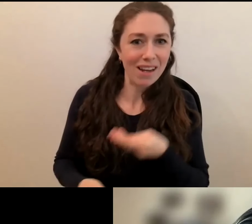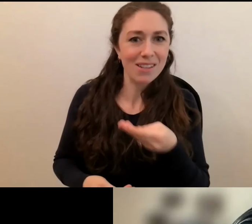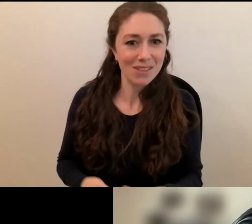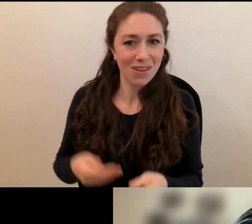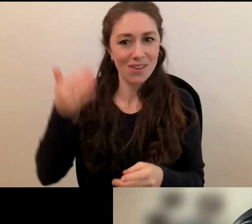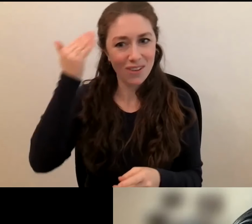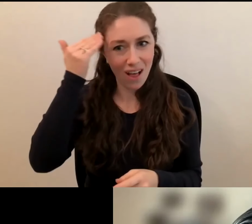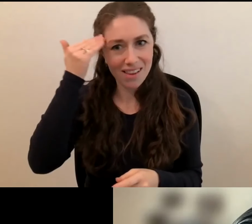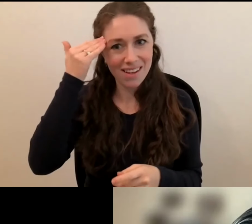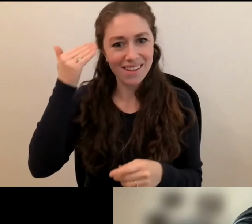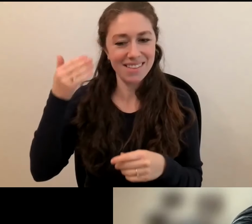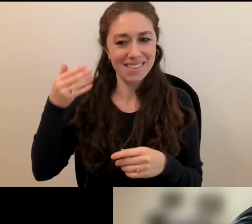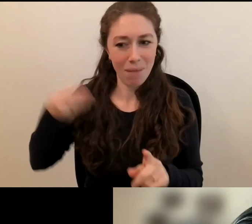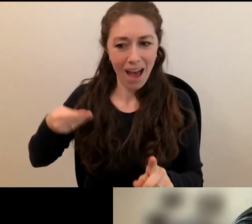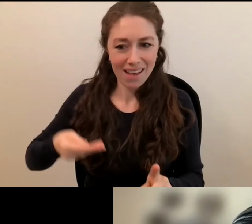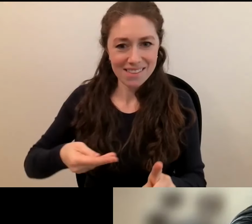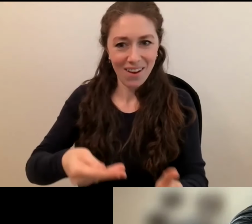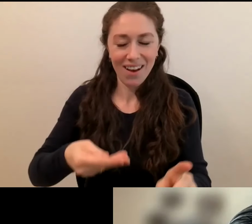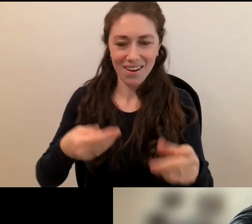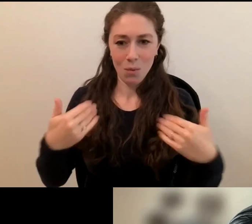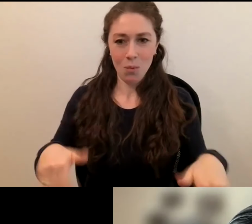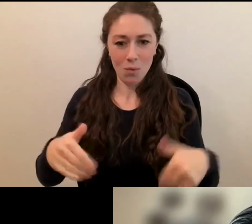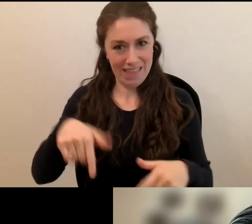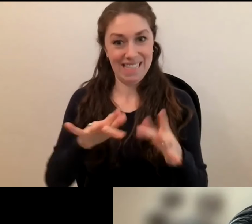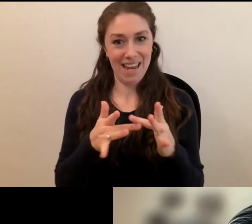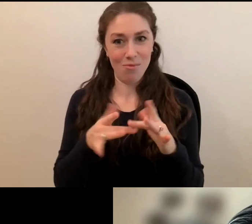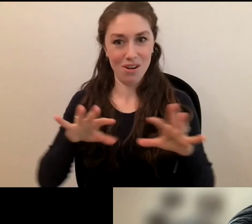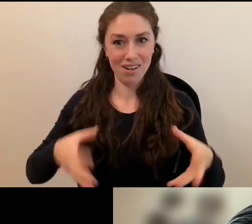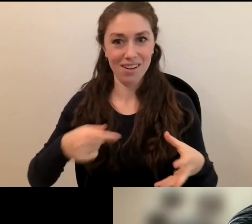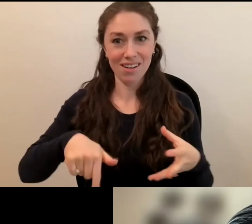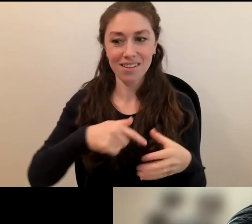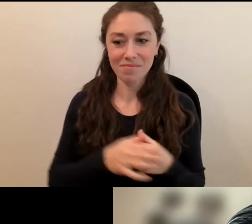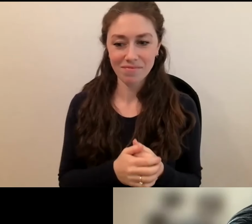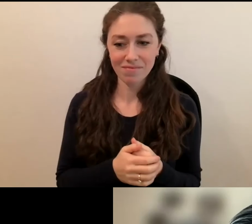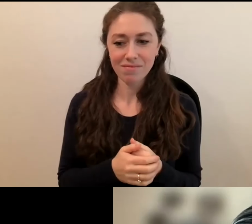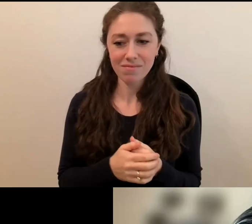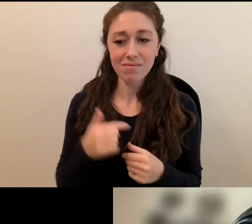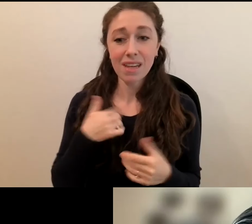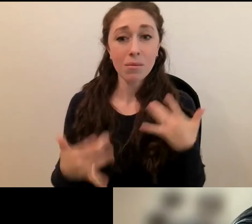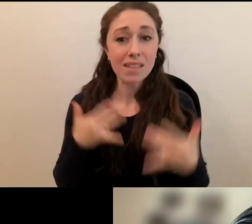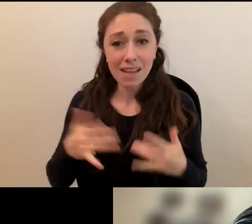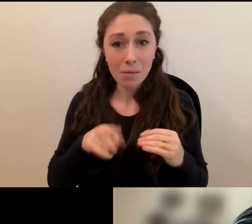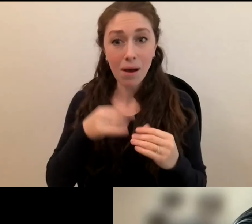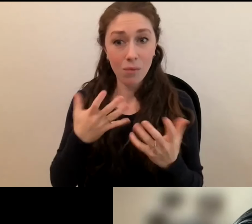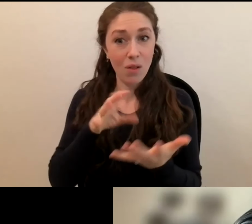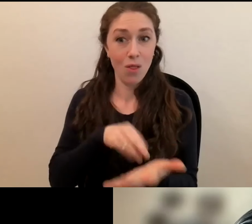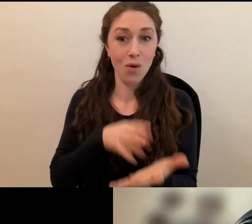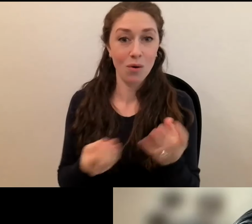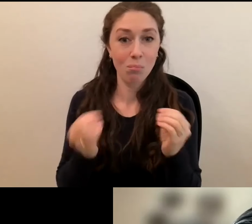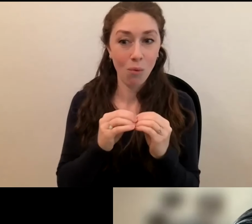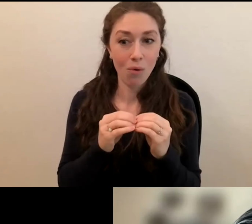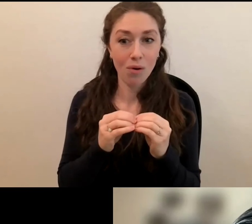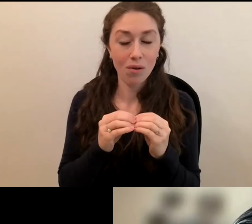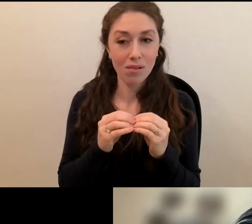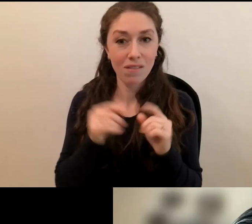on here in this particular network. I'm excited about learning more on this